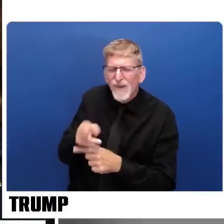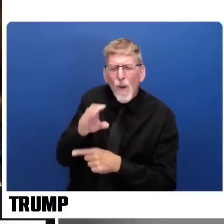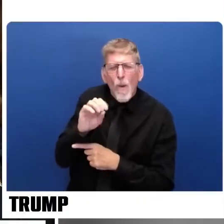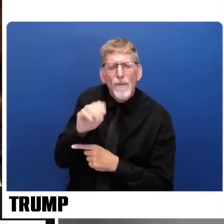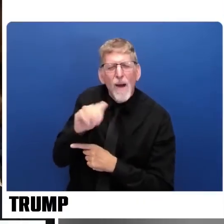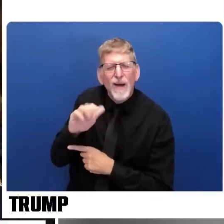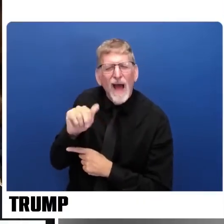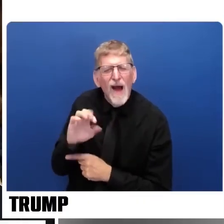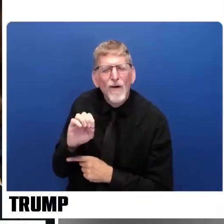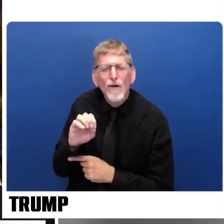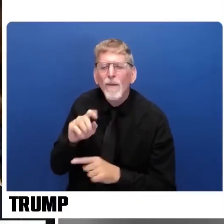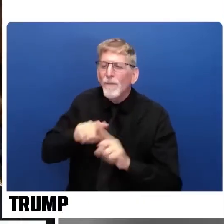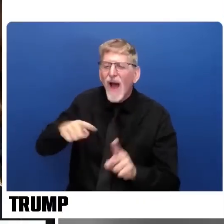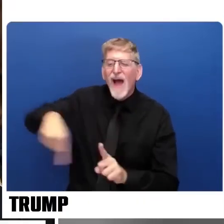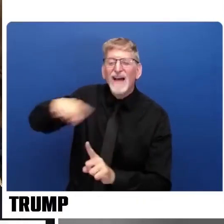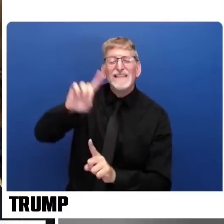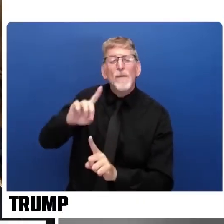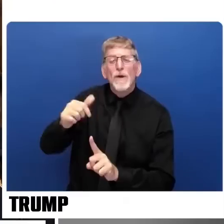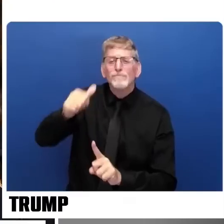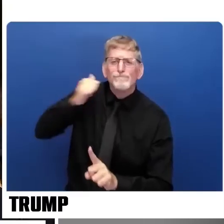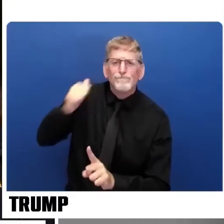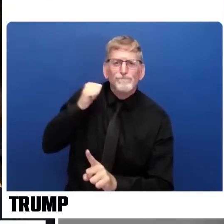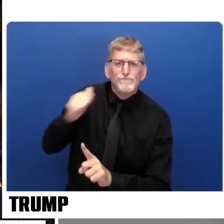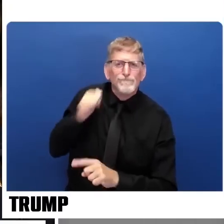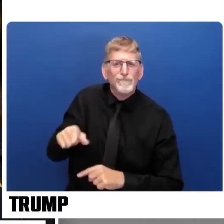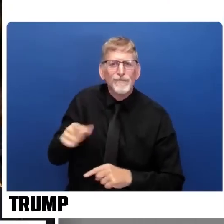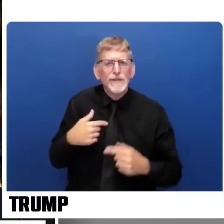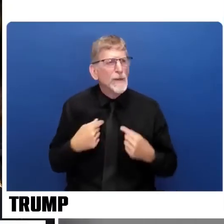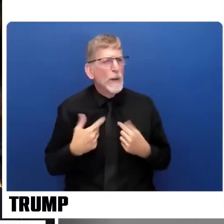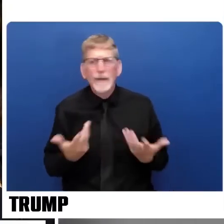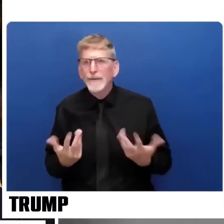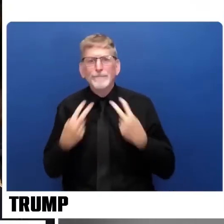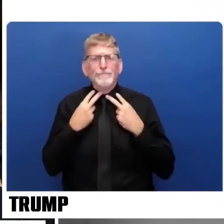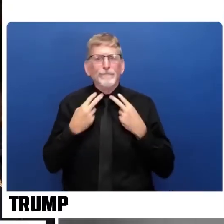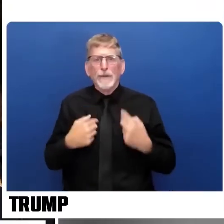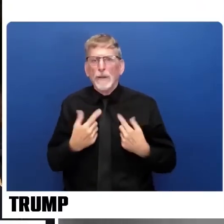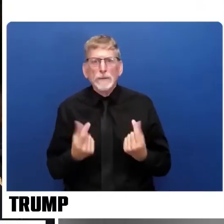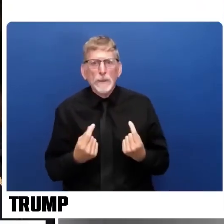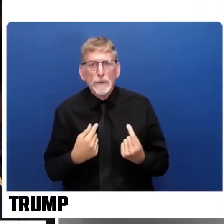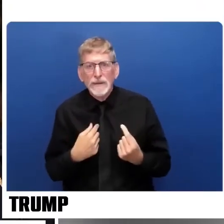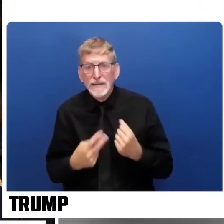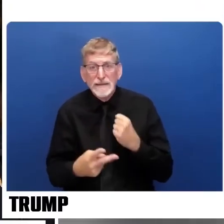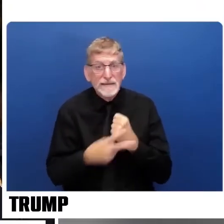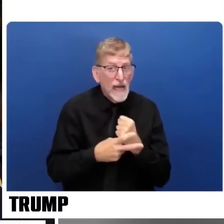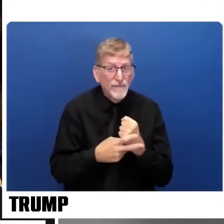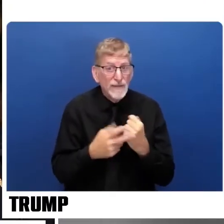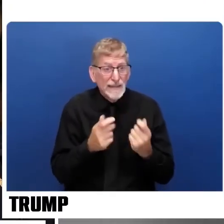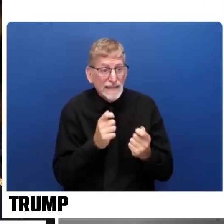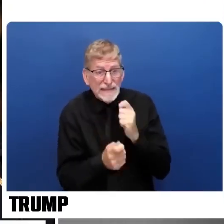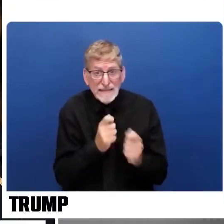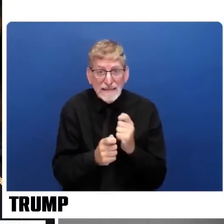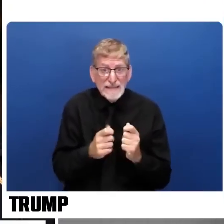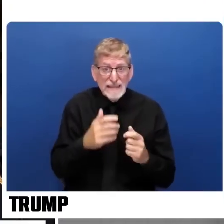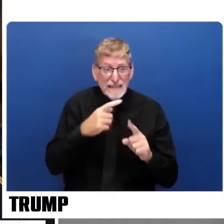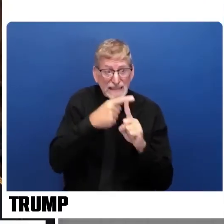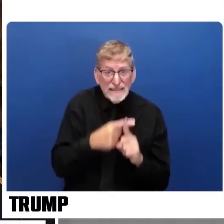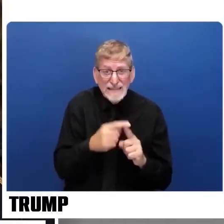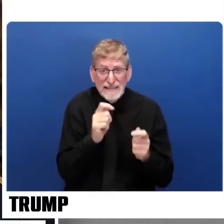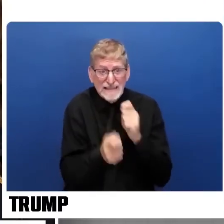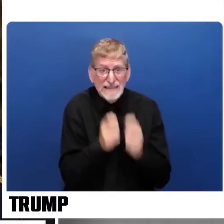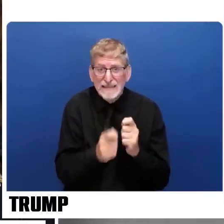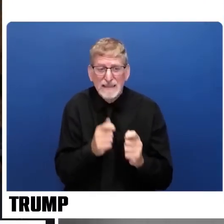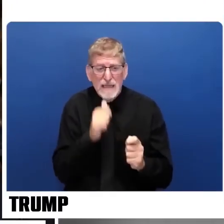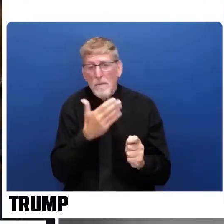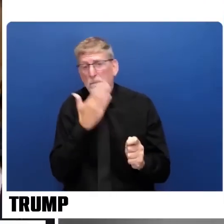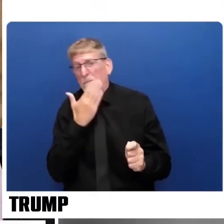it. I had a choice to make when I was president. Do I save it and make it as good as it can be, never going to be great, or do I let